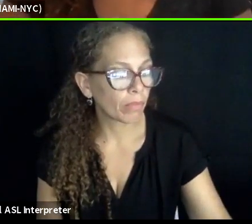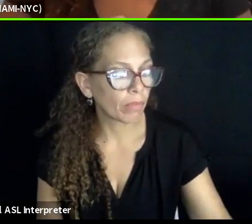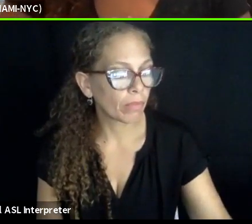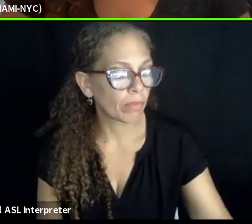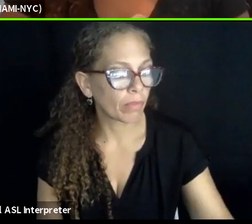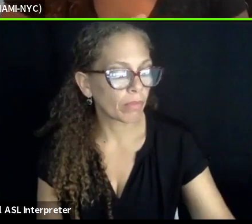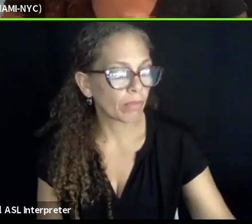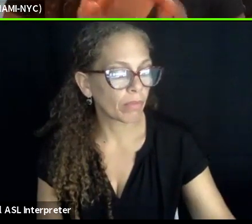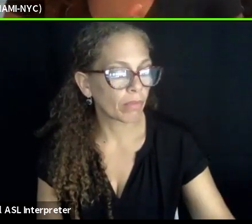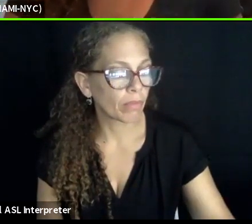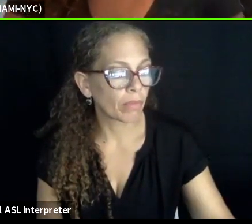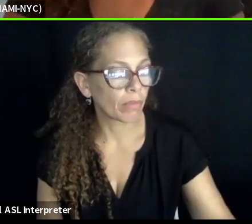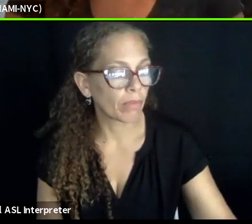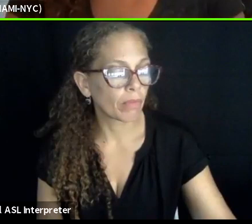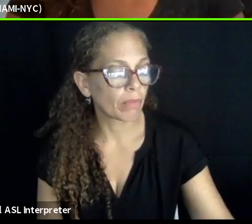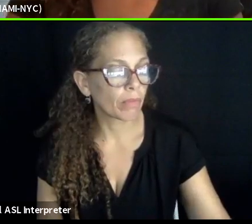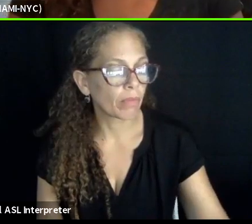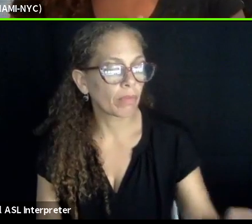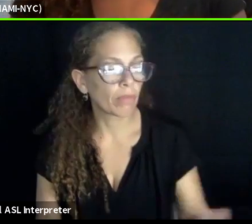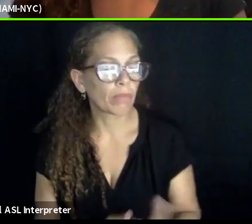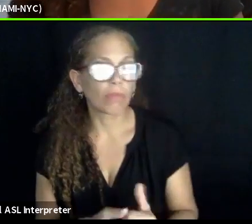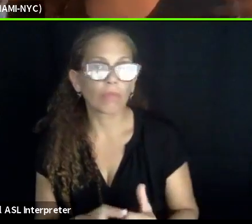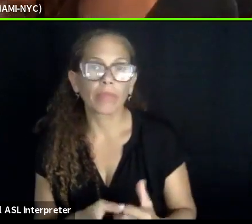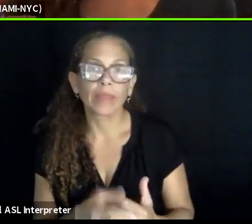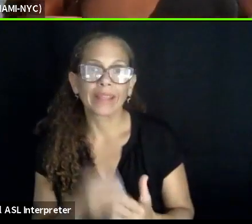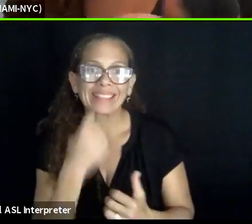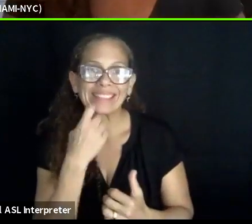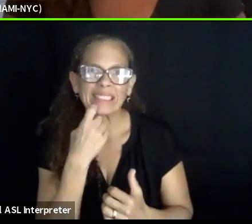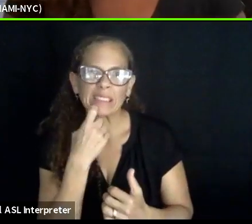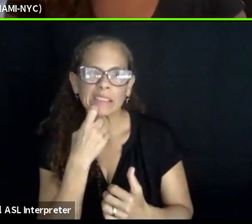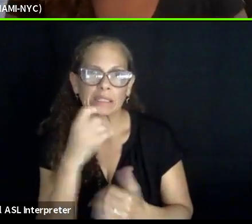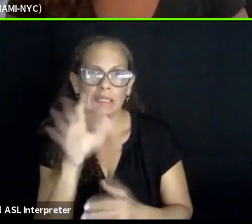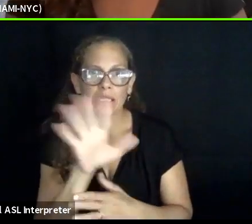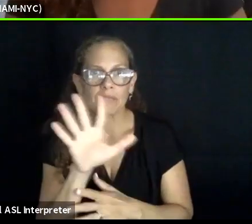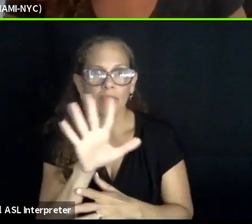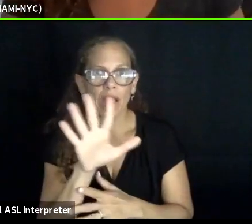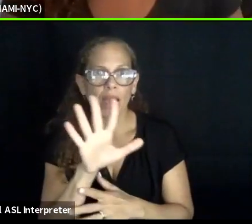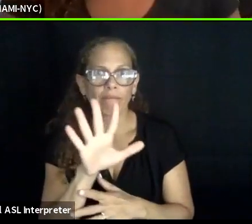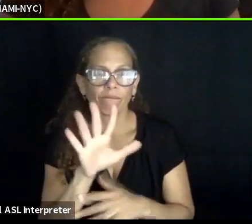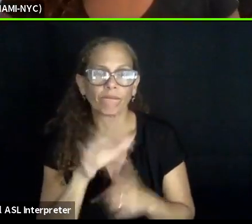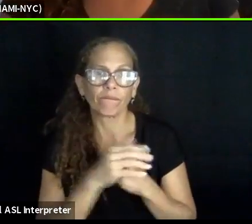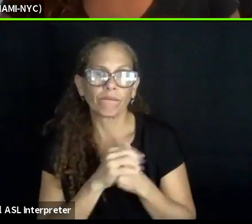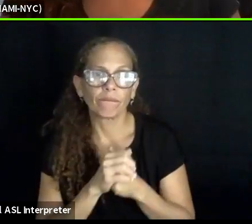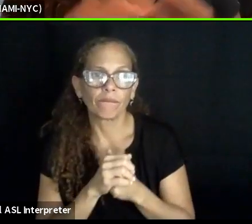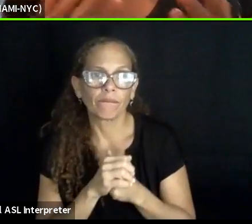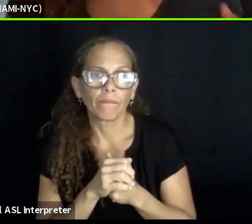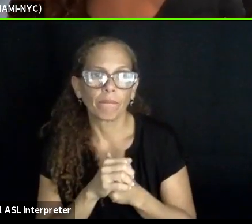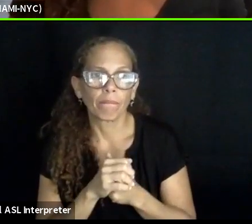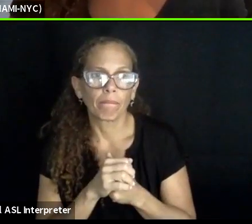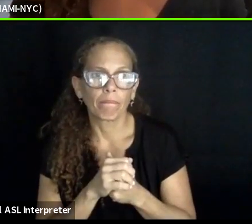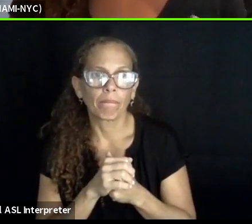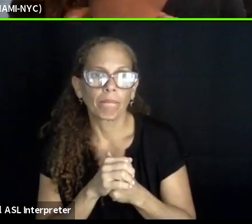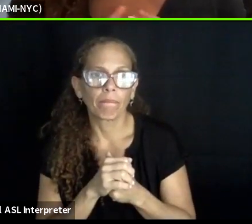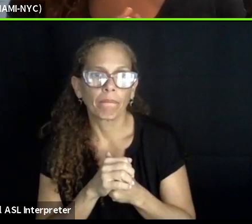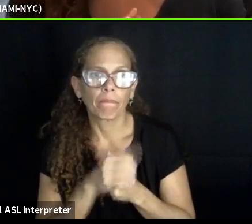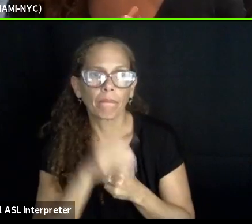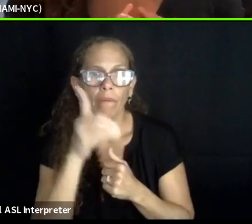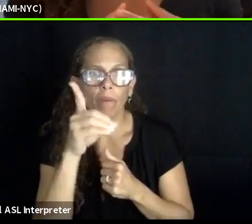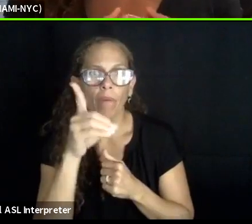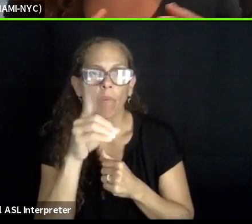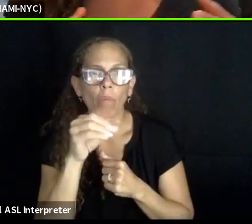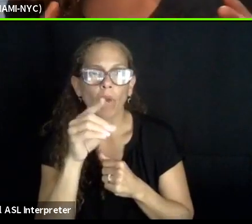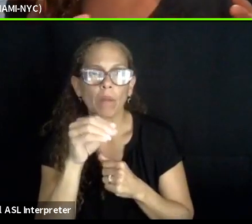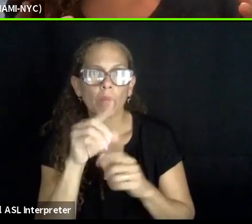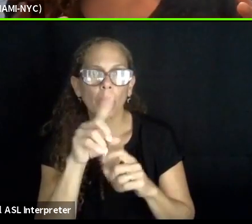So our last, we've just hit 5 o'clock here where I am in New York, but there's one more question which